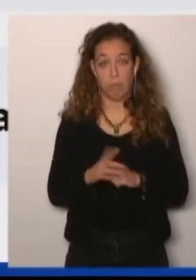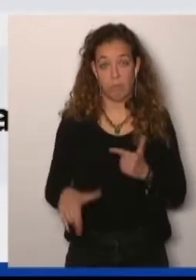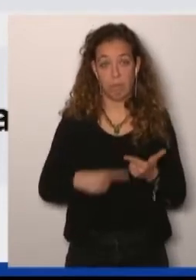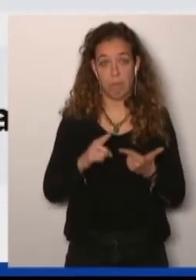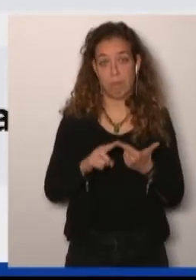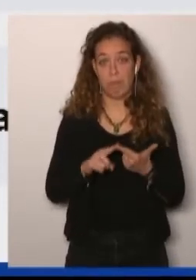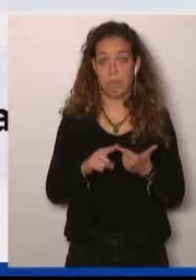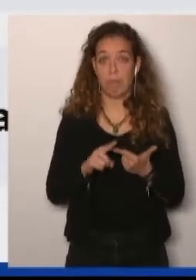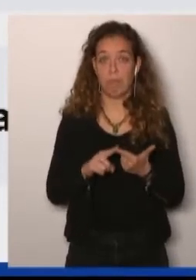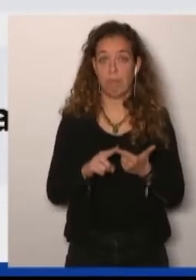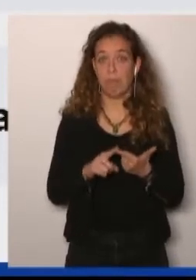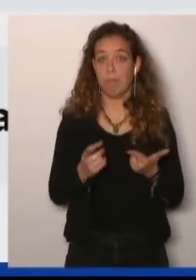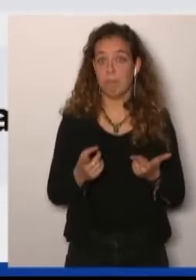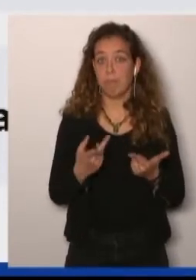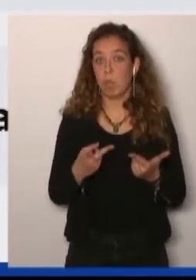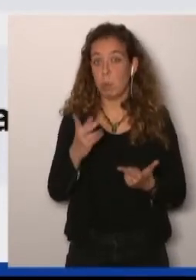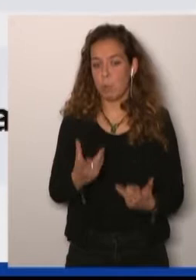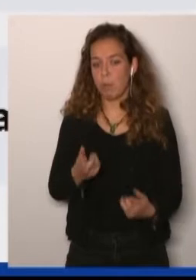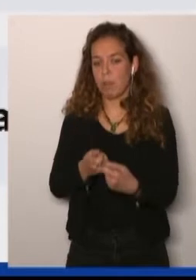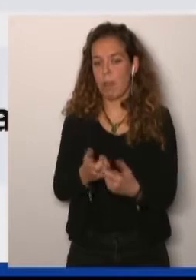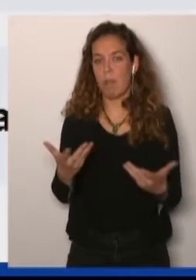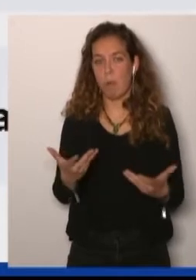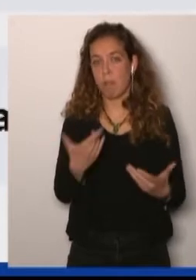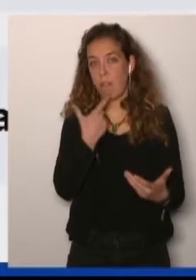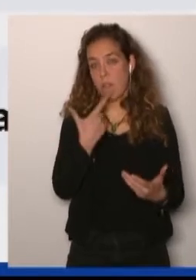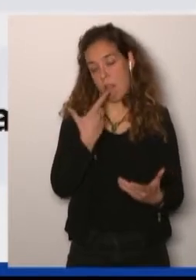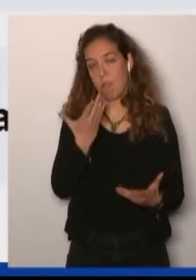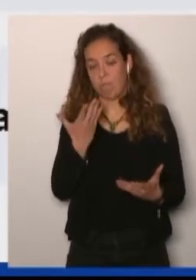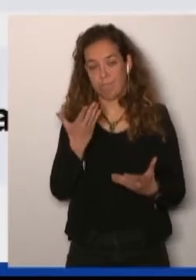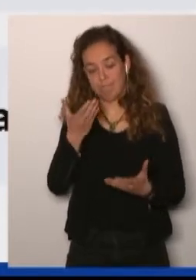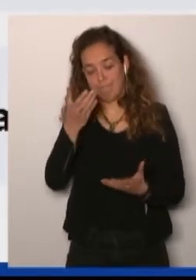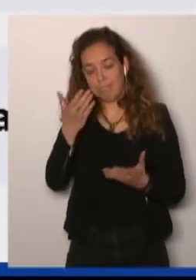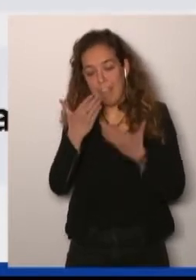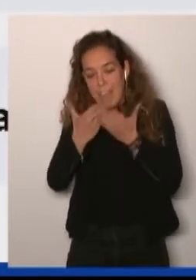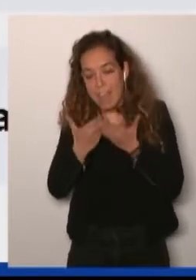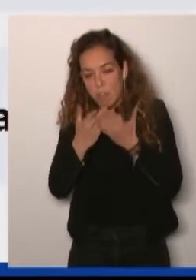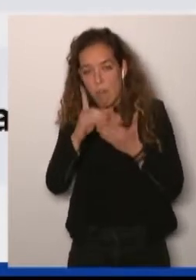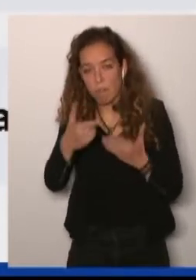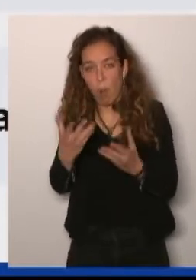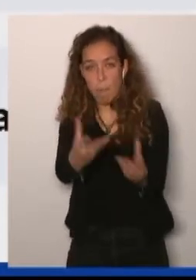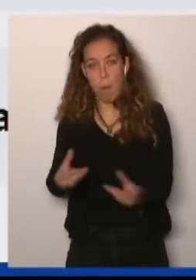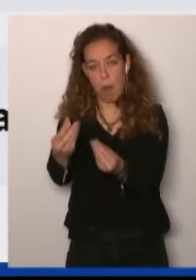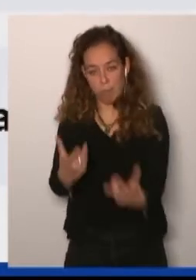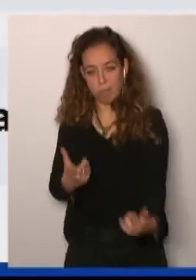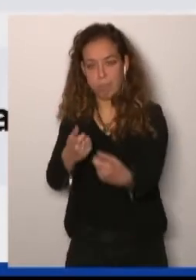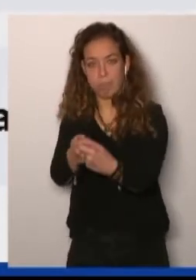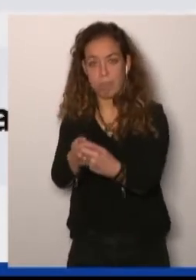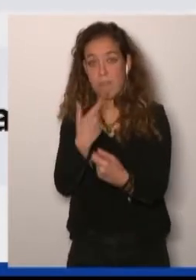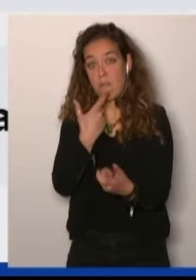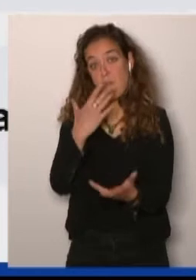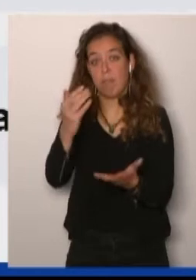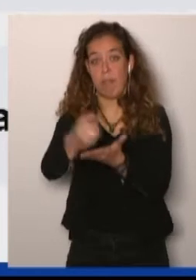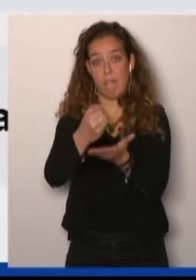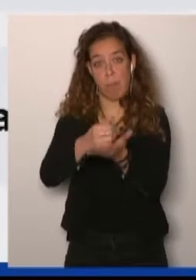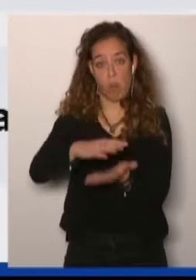design, within that population, generating best possible data to support access. And finally, how do